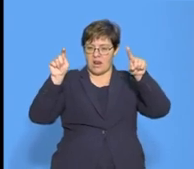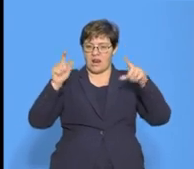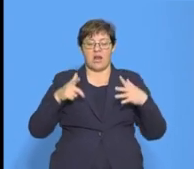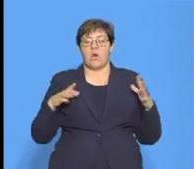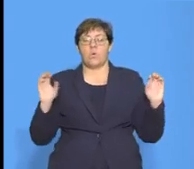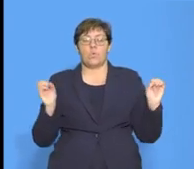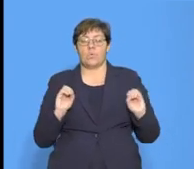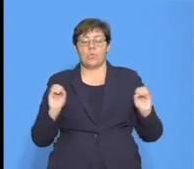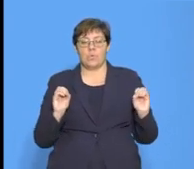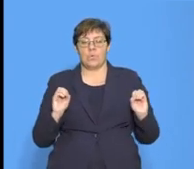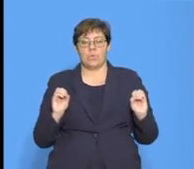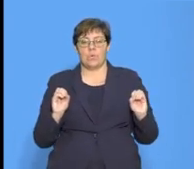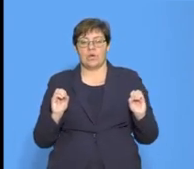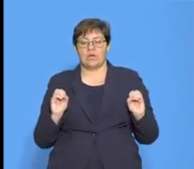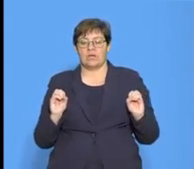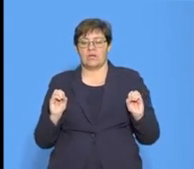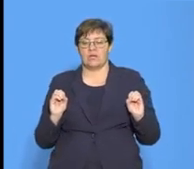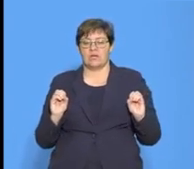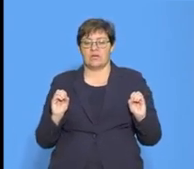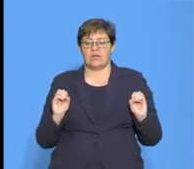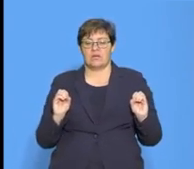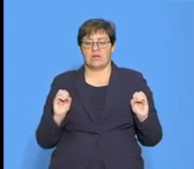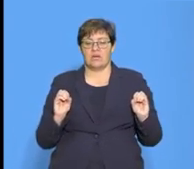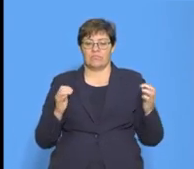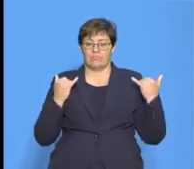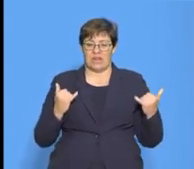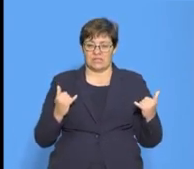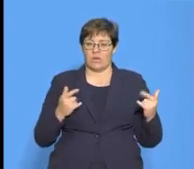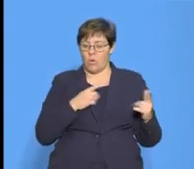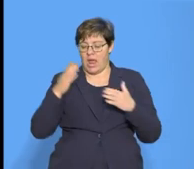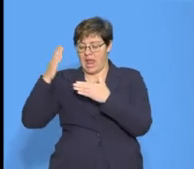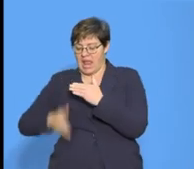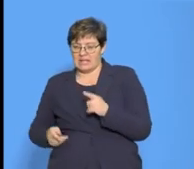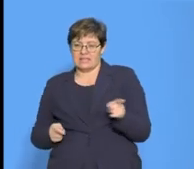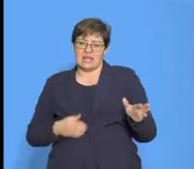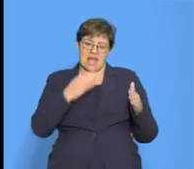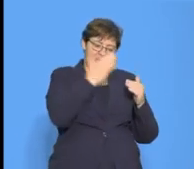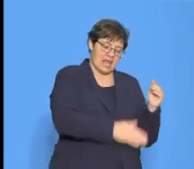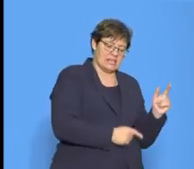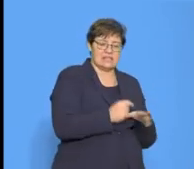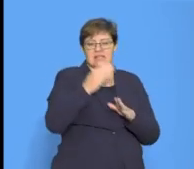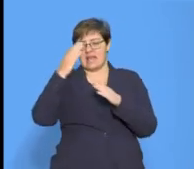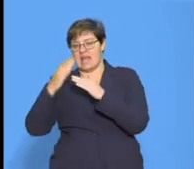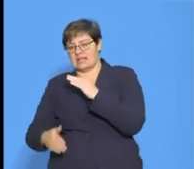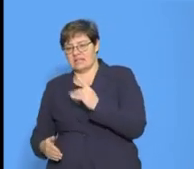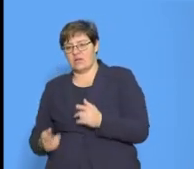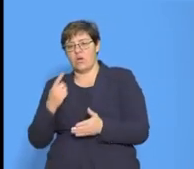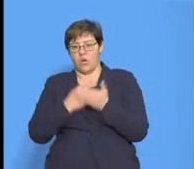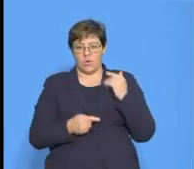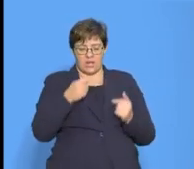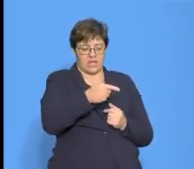these species, none of them are on the present, or on the line that indicates the